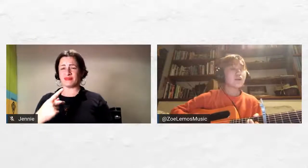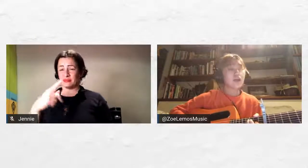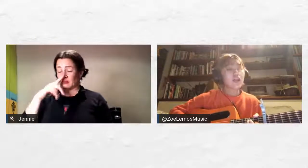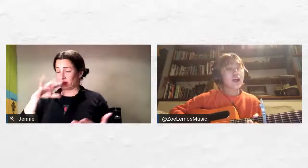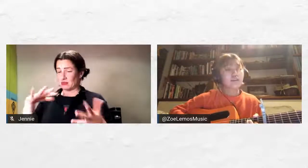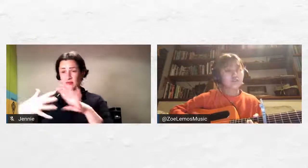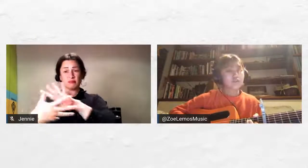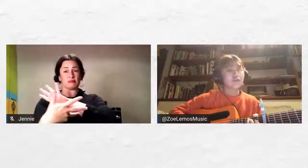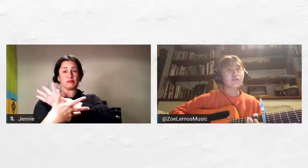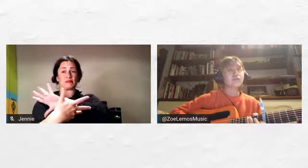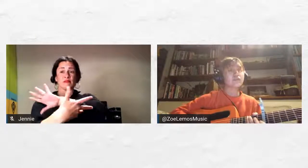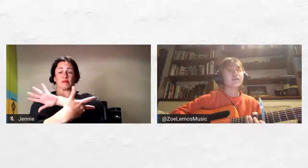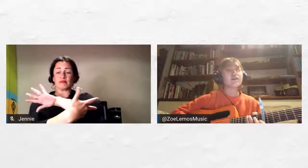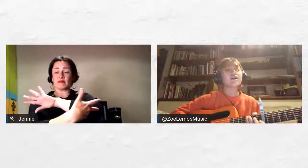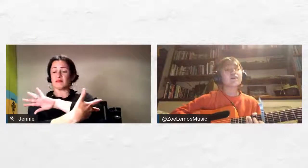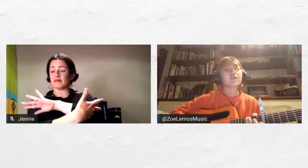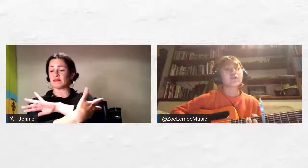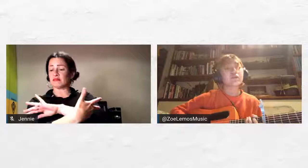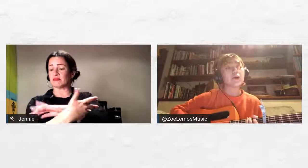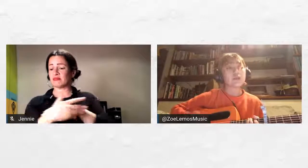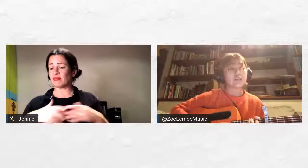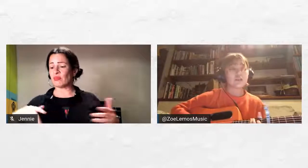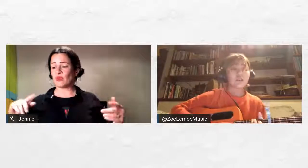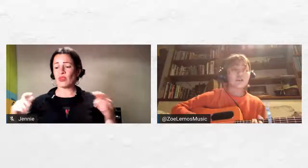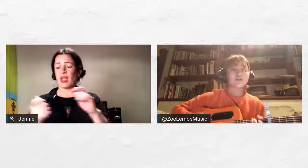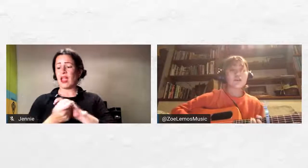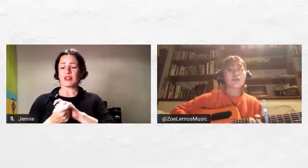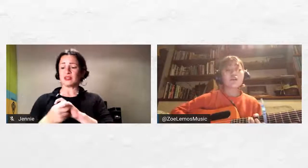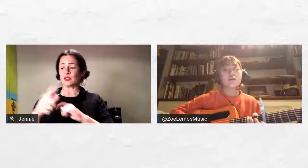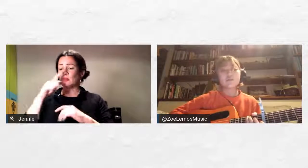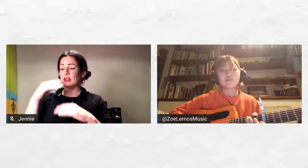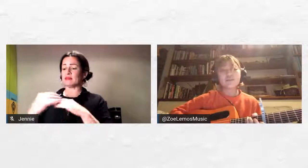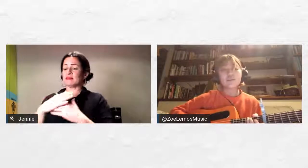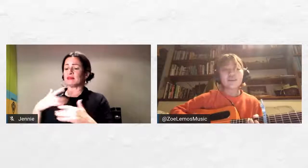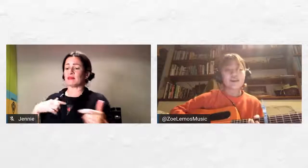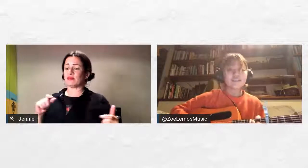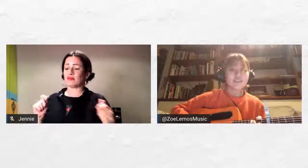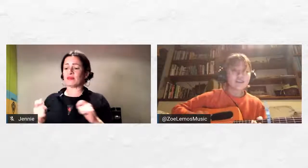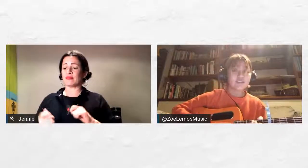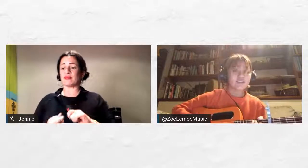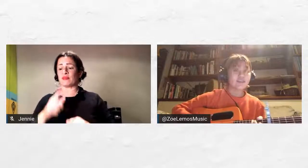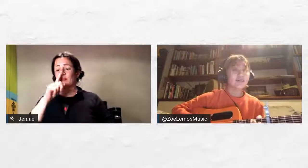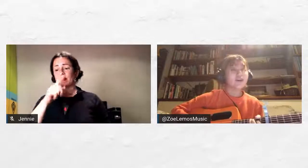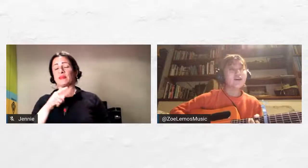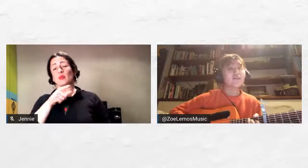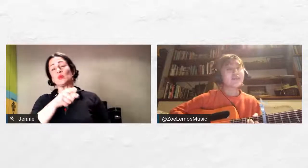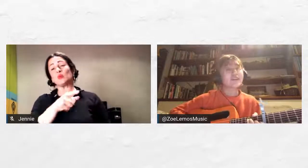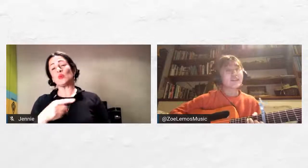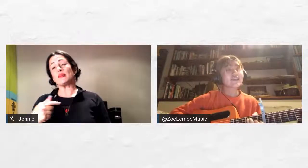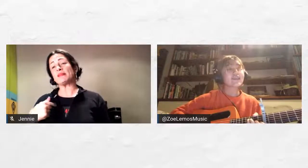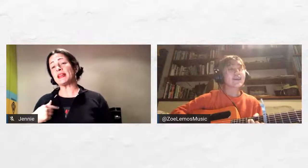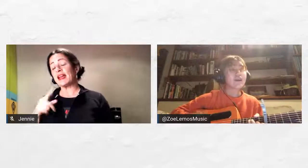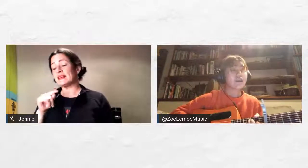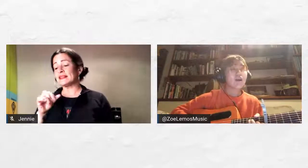Oh, life's free from the other ways. For you, me, and Tennessee, well, breathing's getting hard